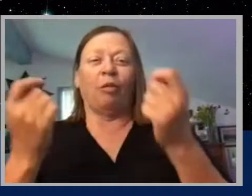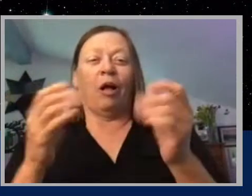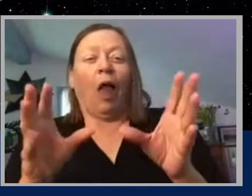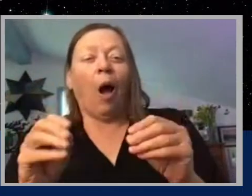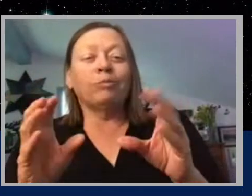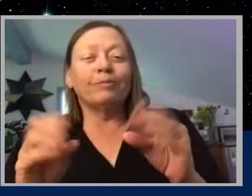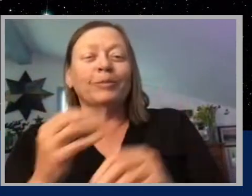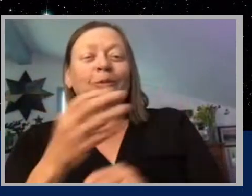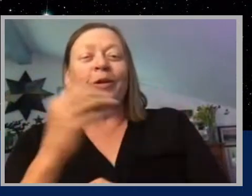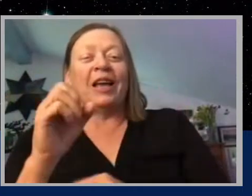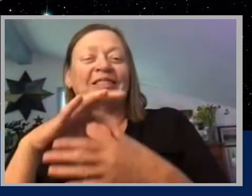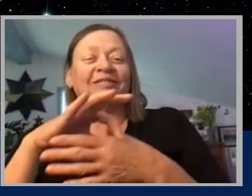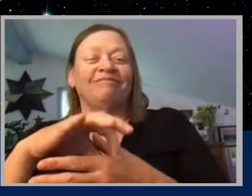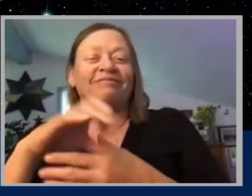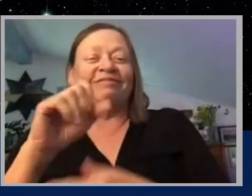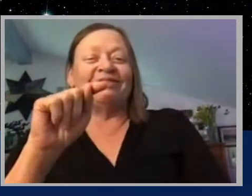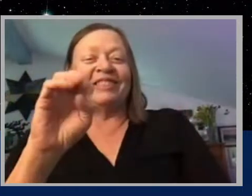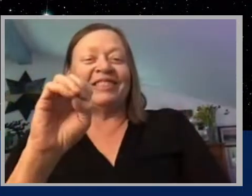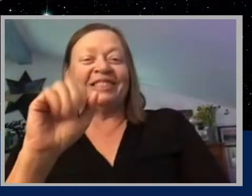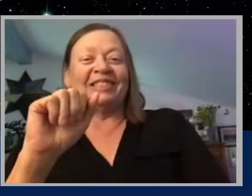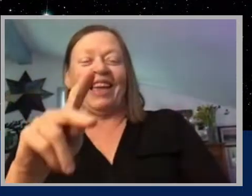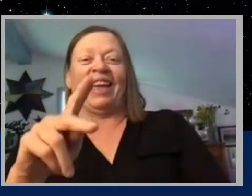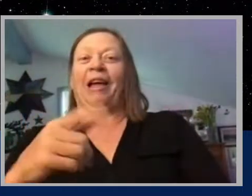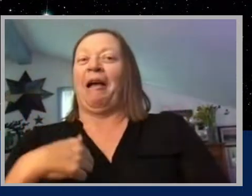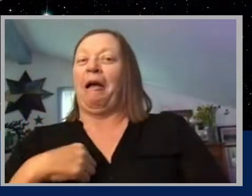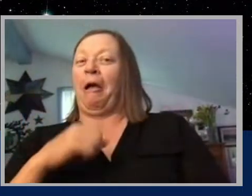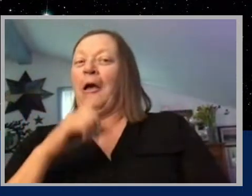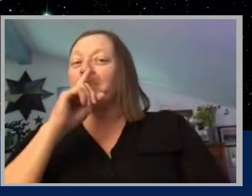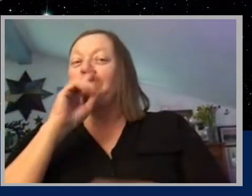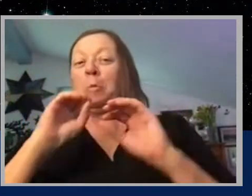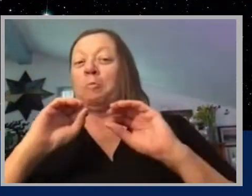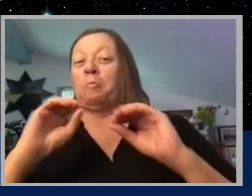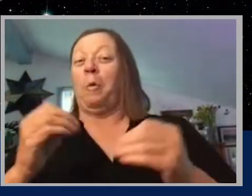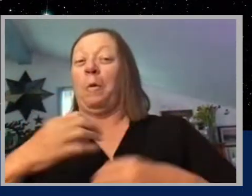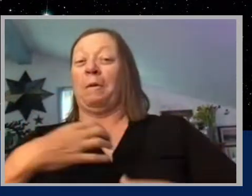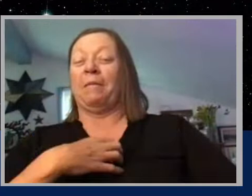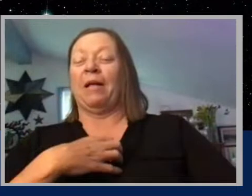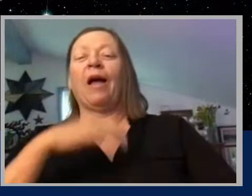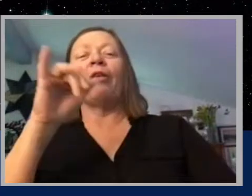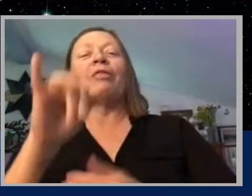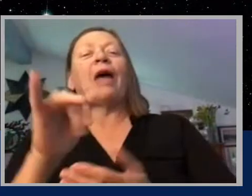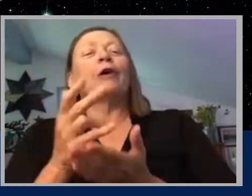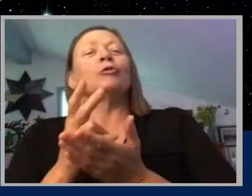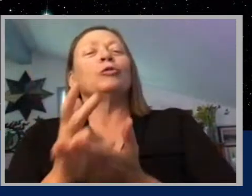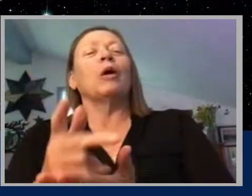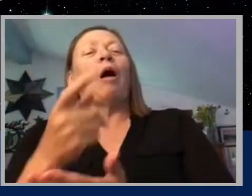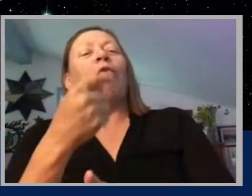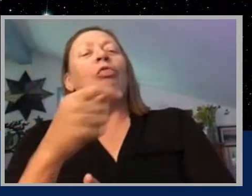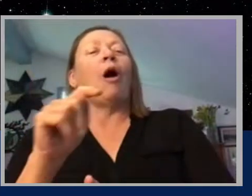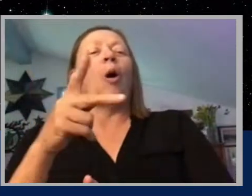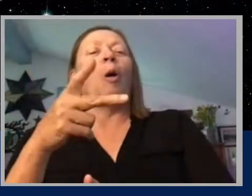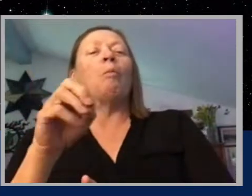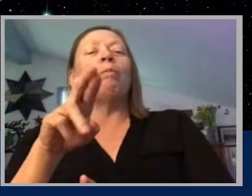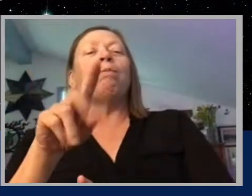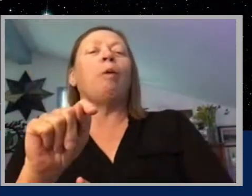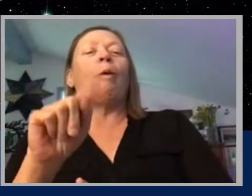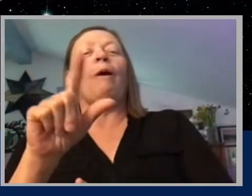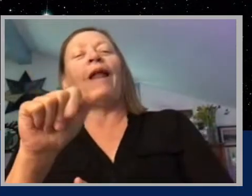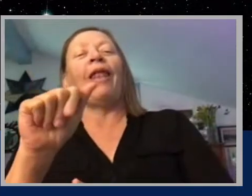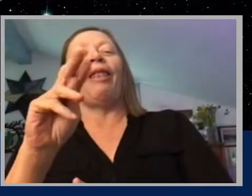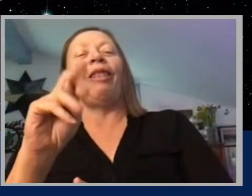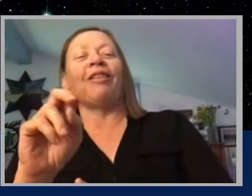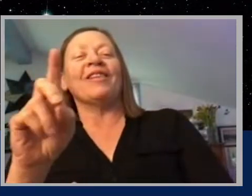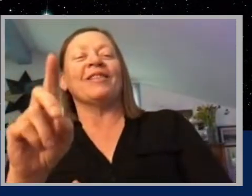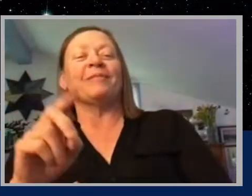I can't complain. The Portland really took care of us. Well, again, it is a very special occasion for them. I mean,